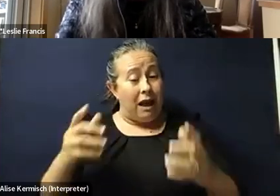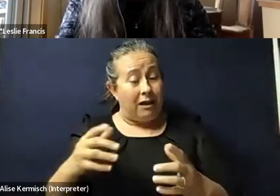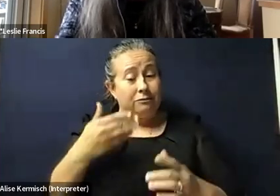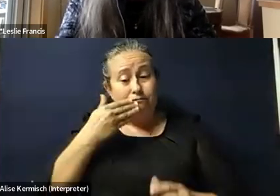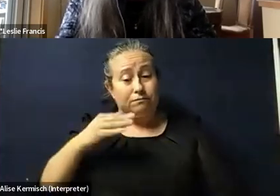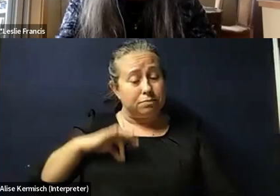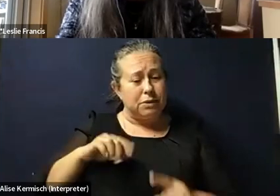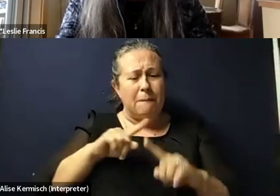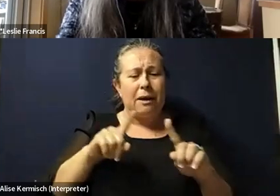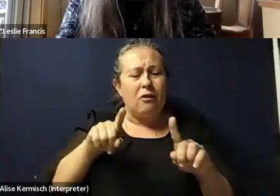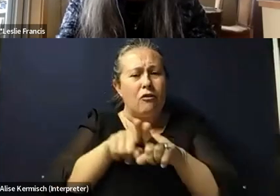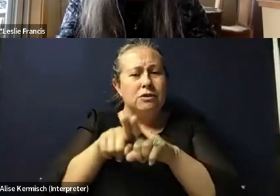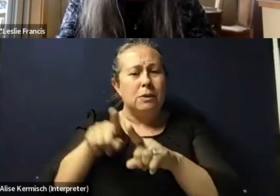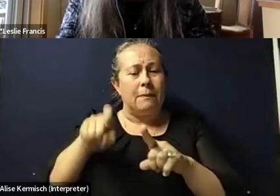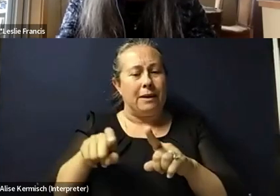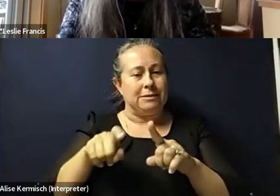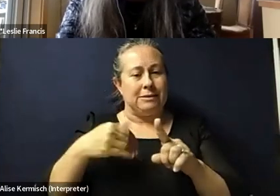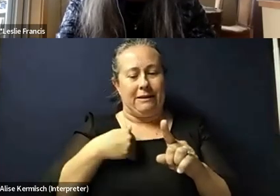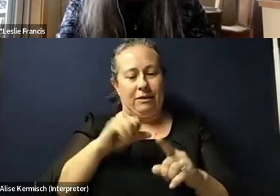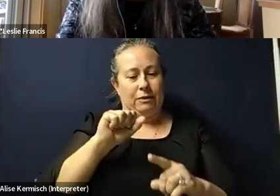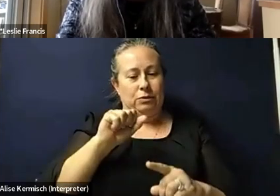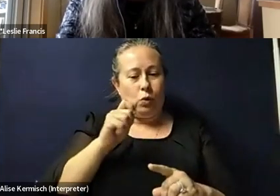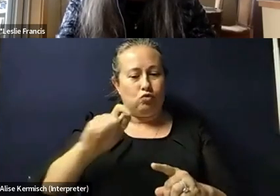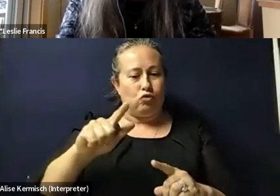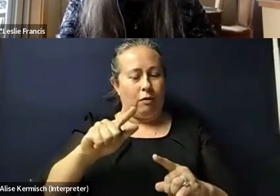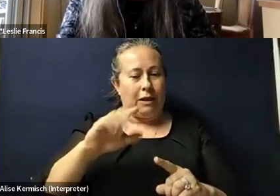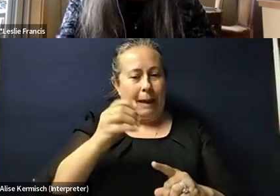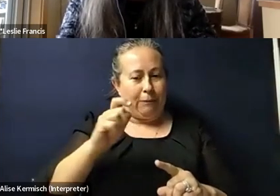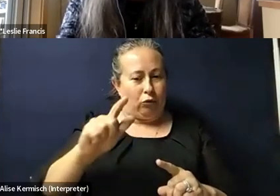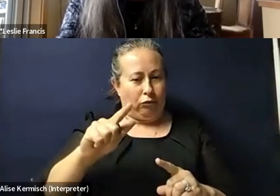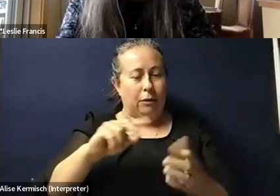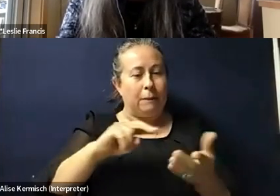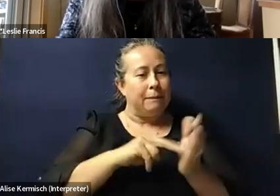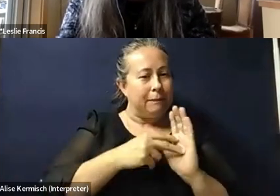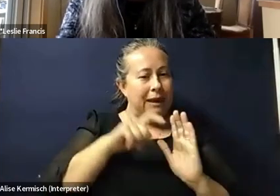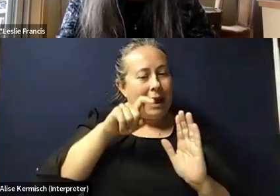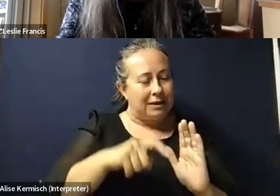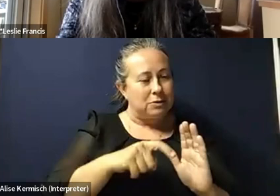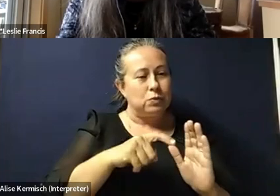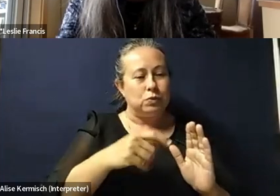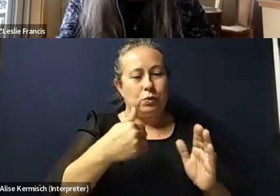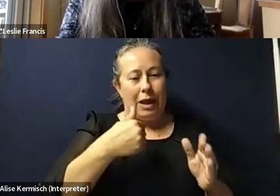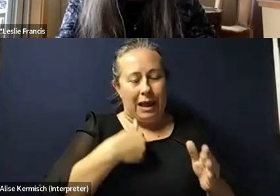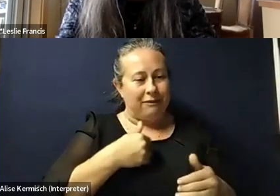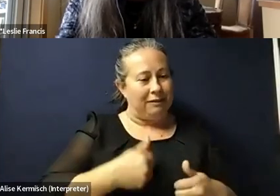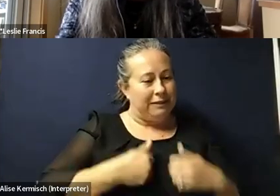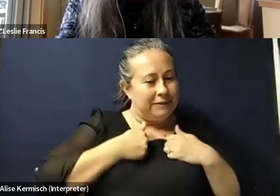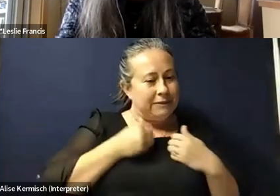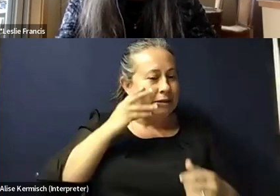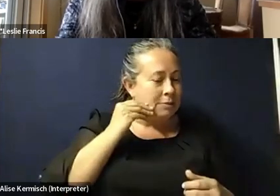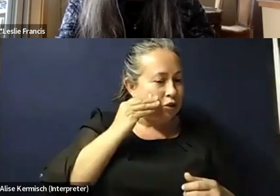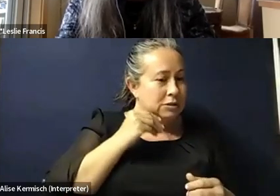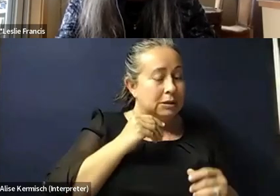to come also with social capital, which means it has to come with lived experiences and with people